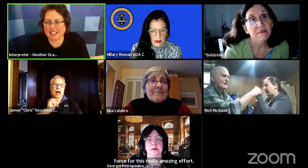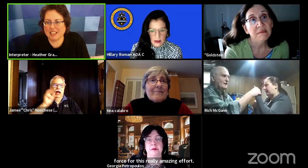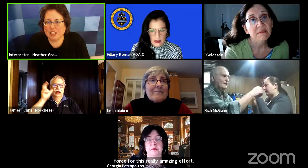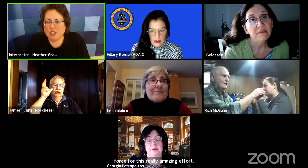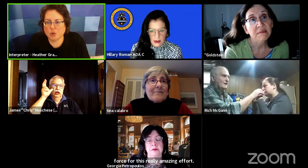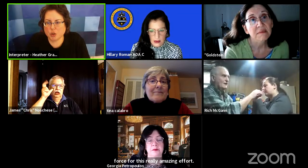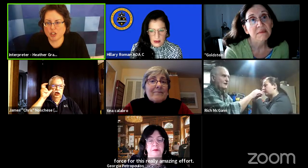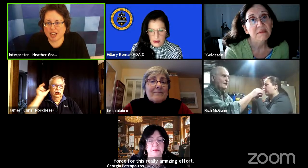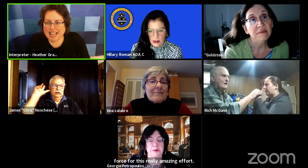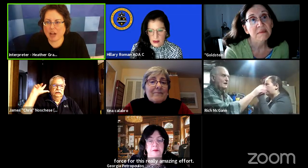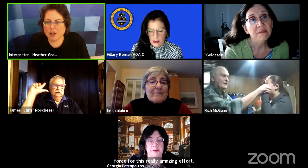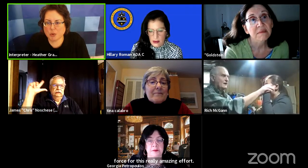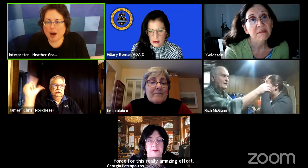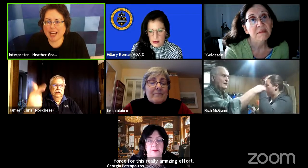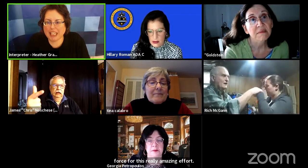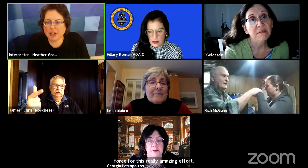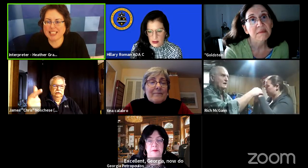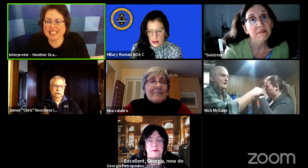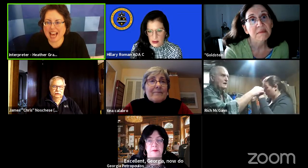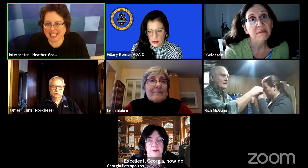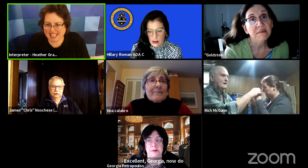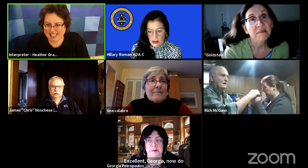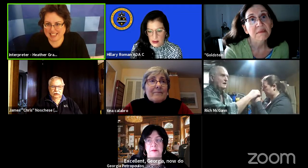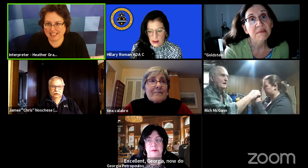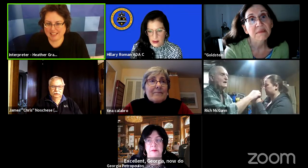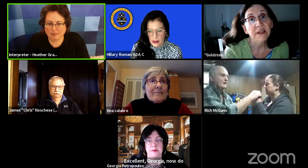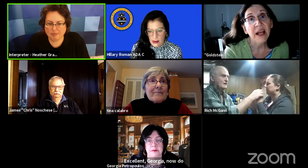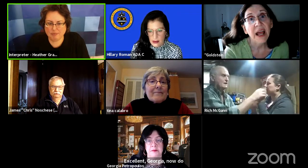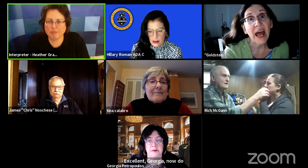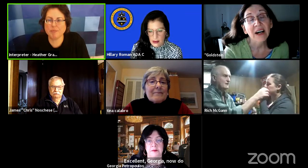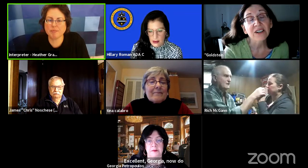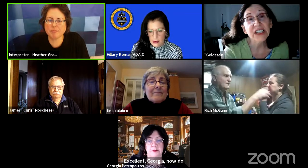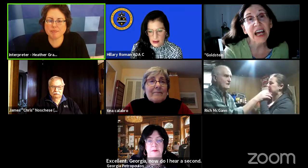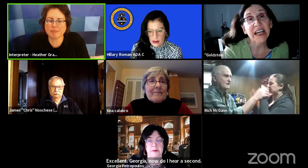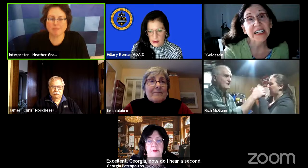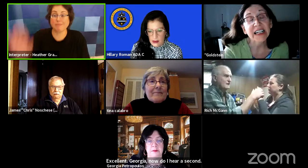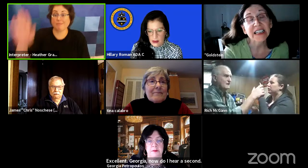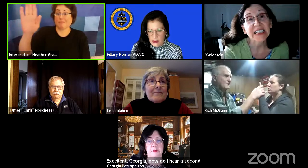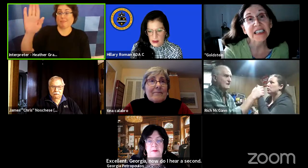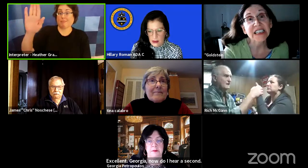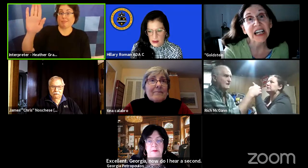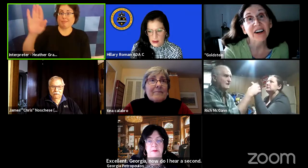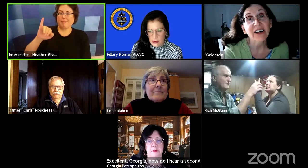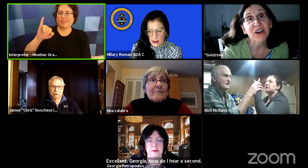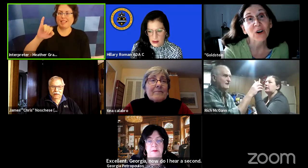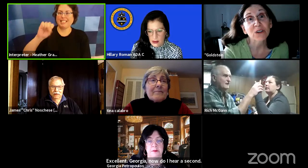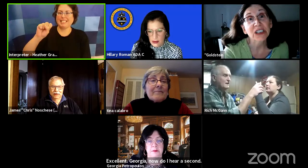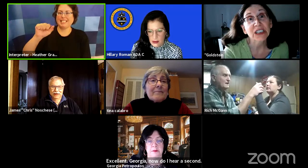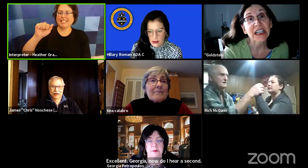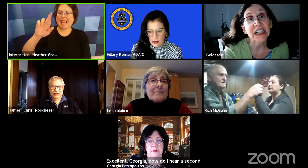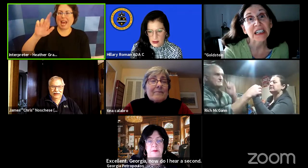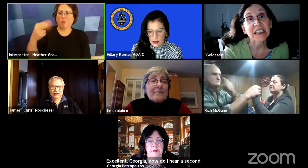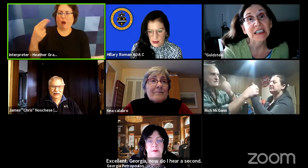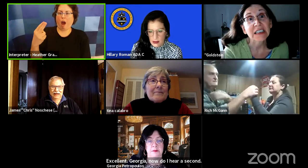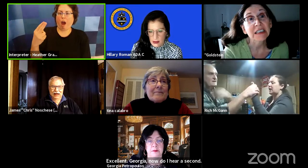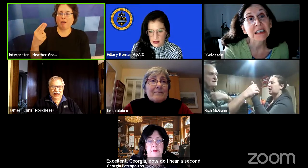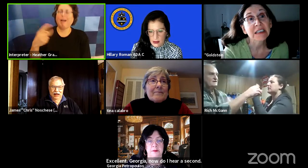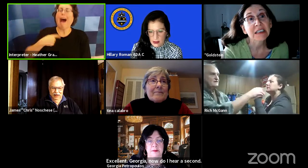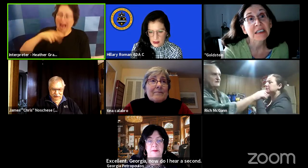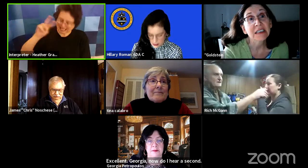Excellent, Georgia. Now, do I hear a second? I'll second it. This is Sarah Goldstein.